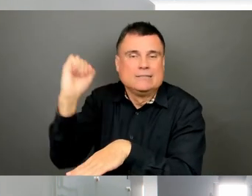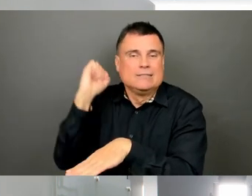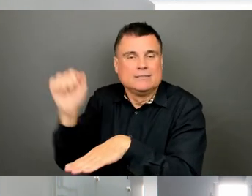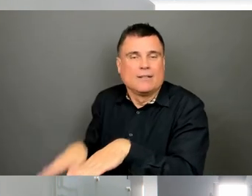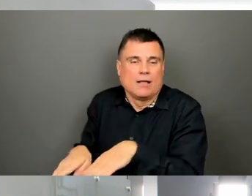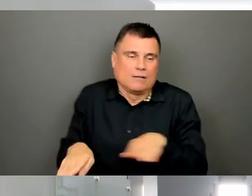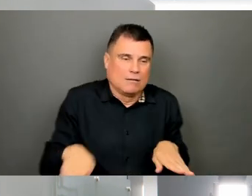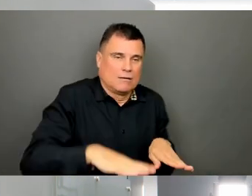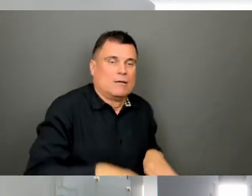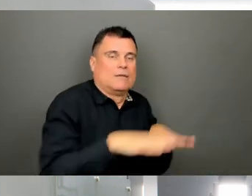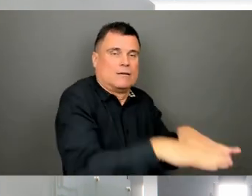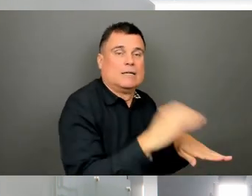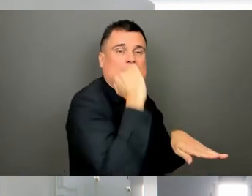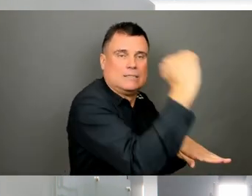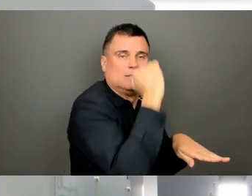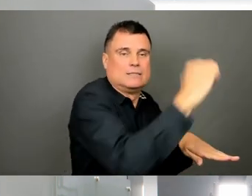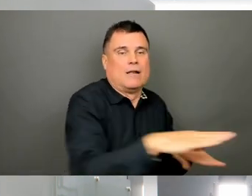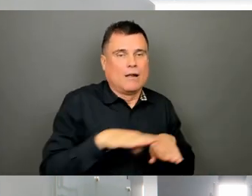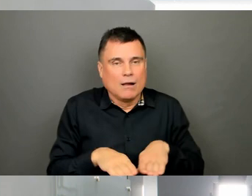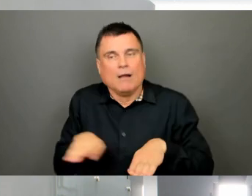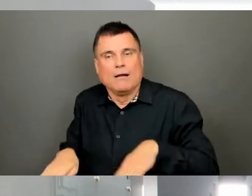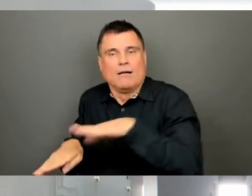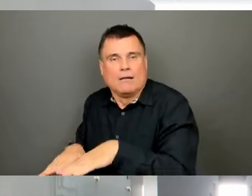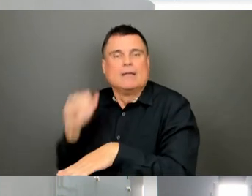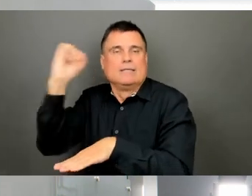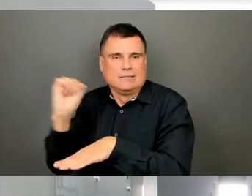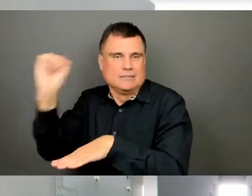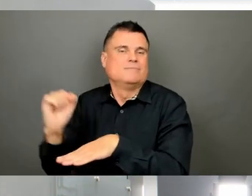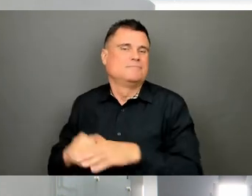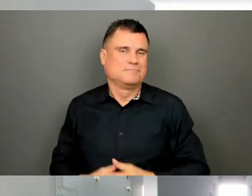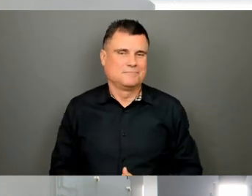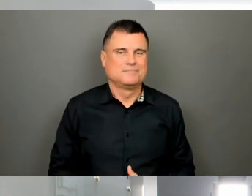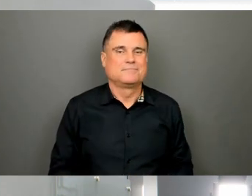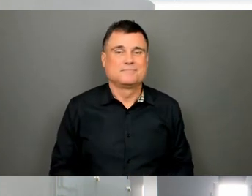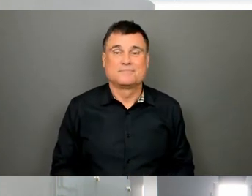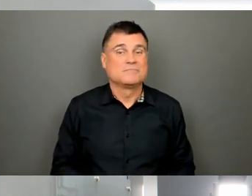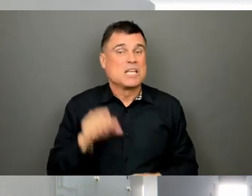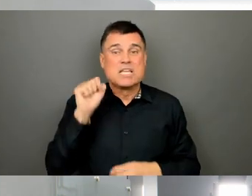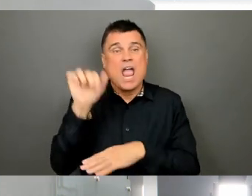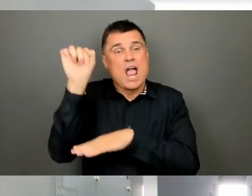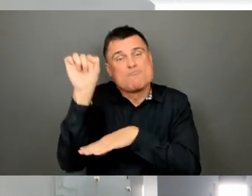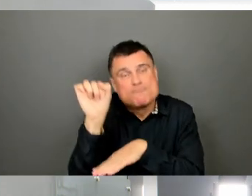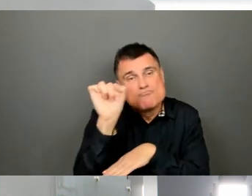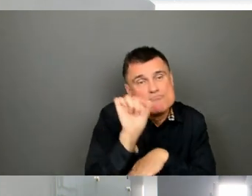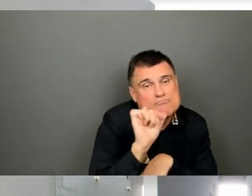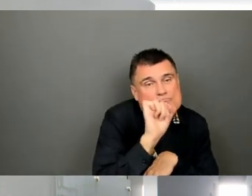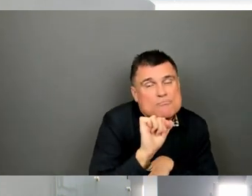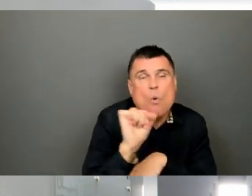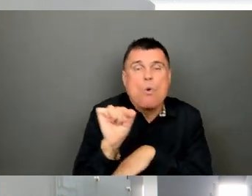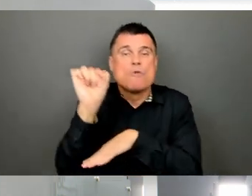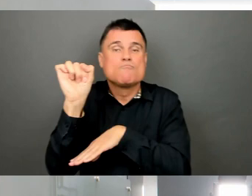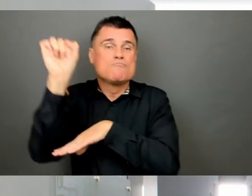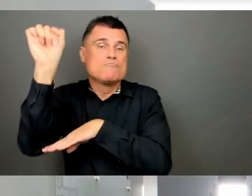hit, hit, groove to the center, hit, hit, groove to the center, hit, hit, groove to the center. You can get low if you want,